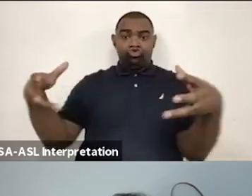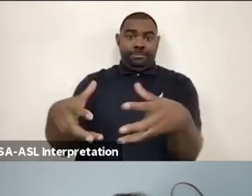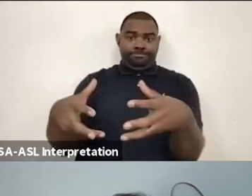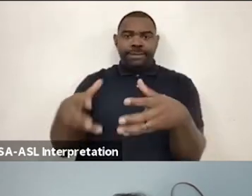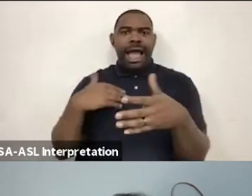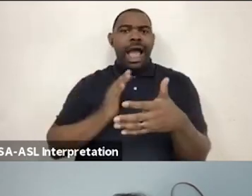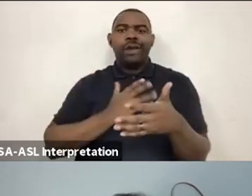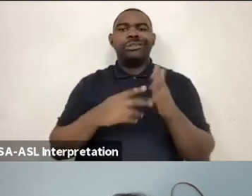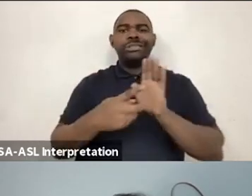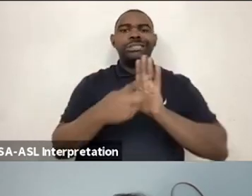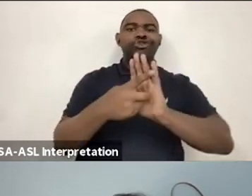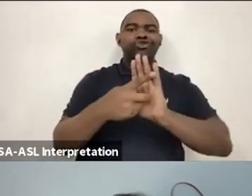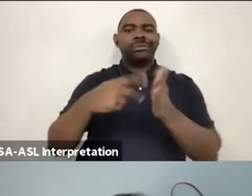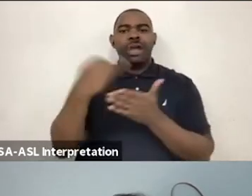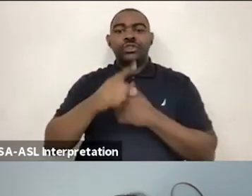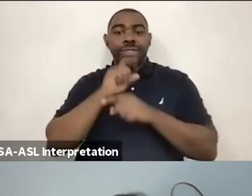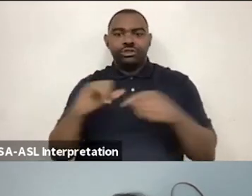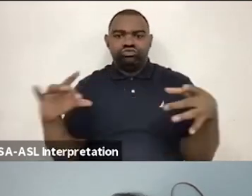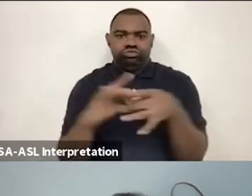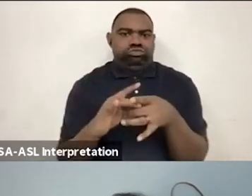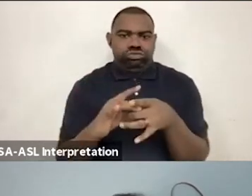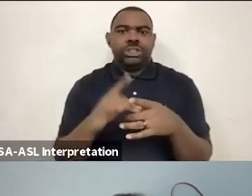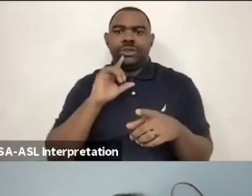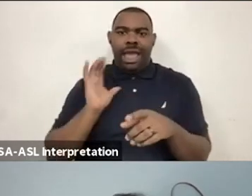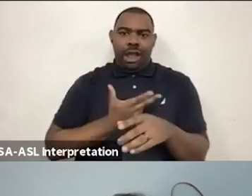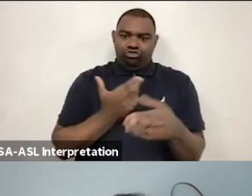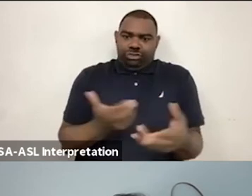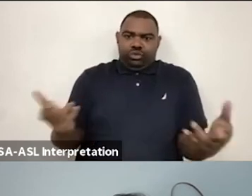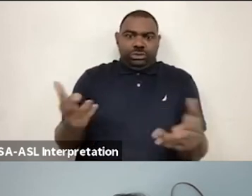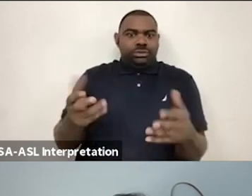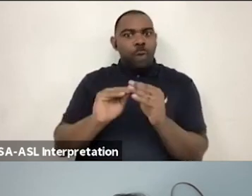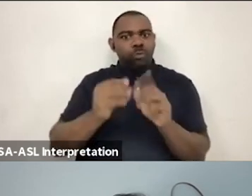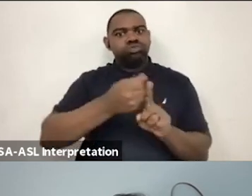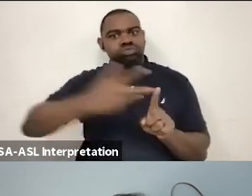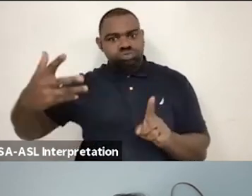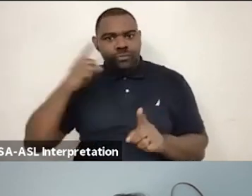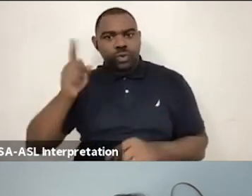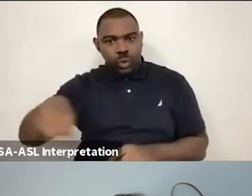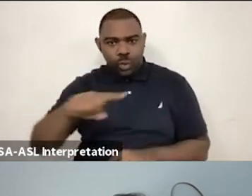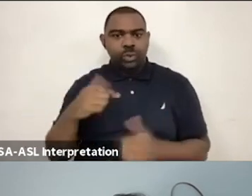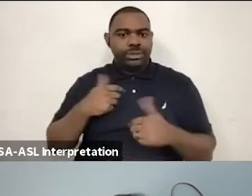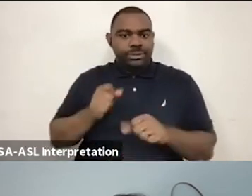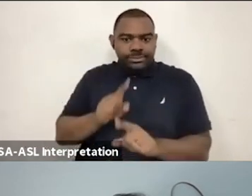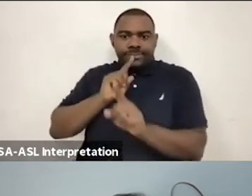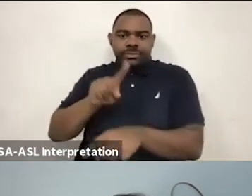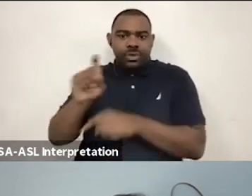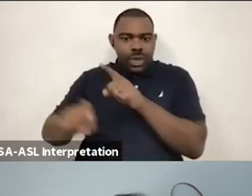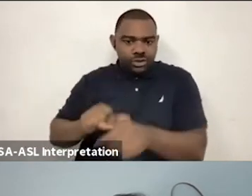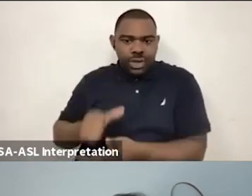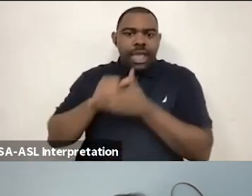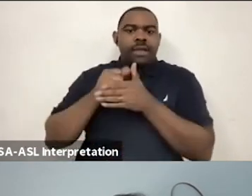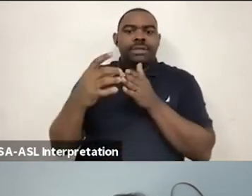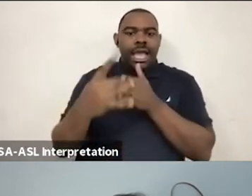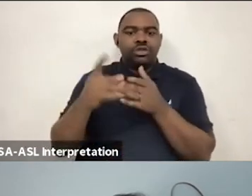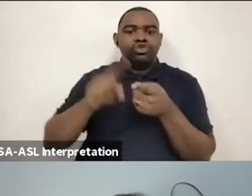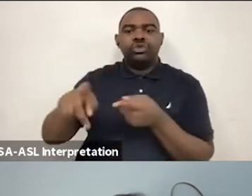groups, our demonstration projects, to link up and to expand our resources so that we can be there for you to answer questions or help